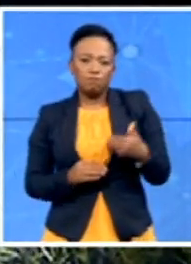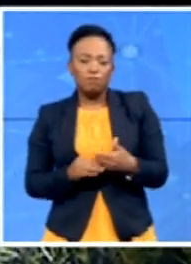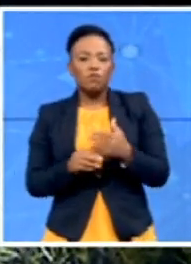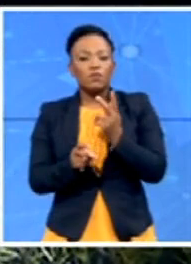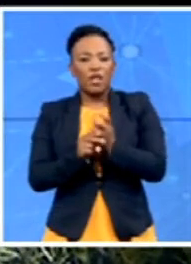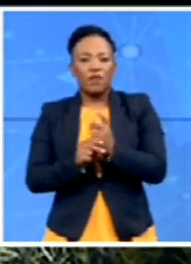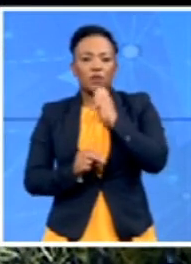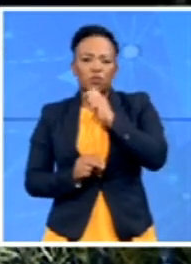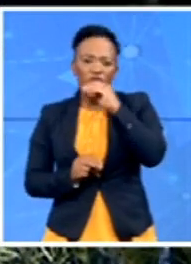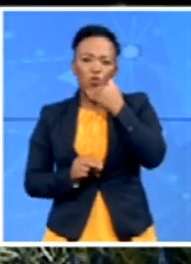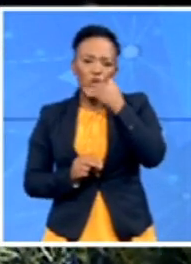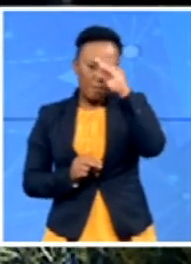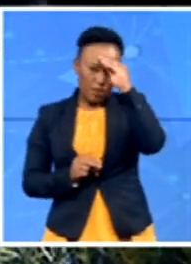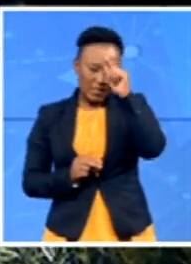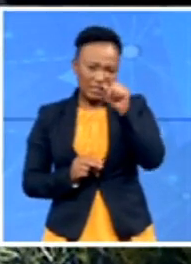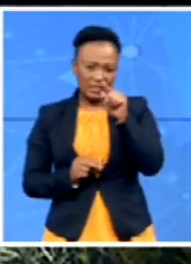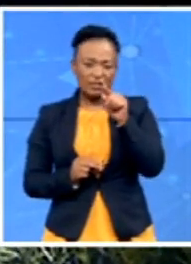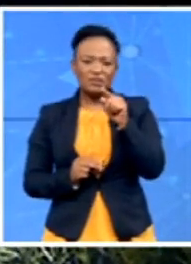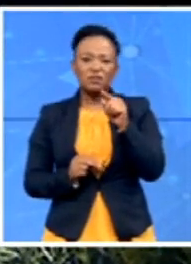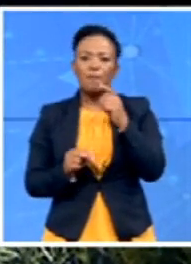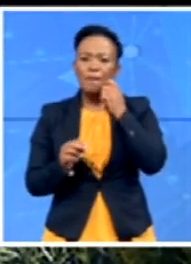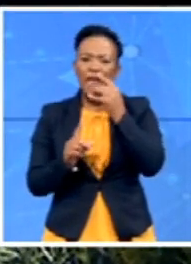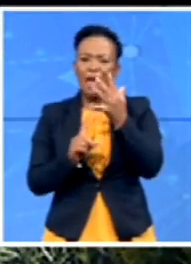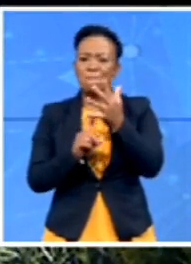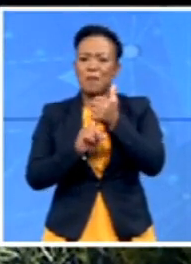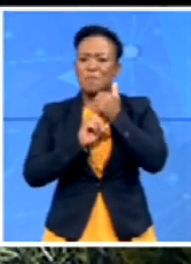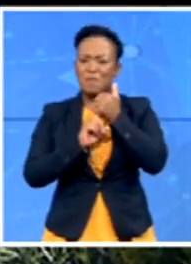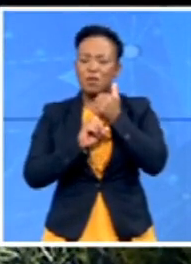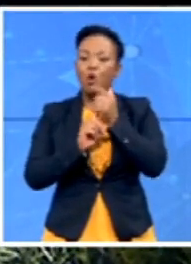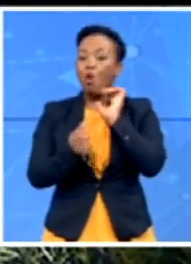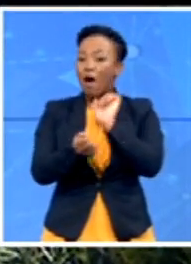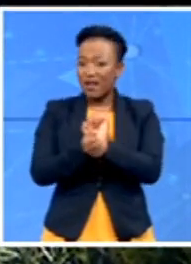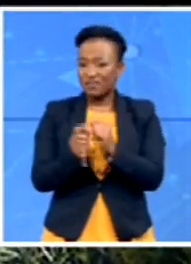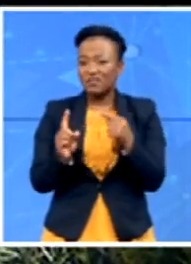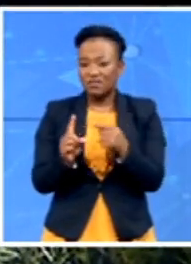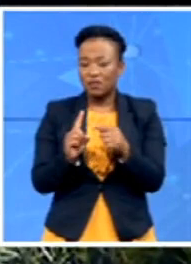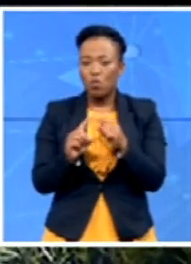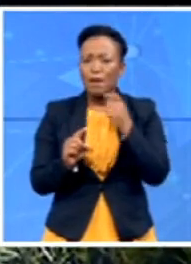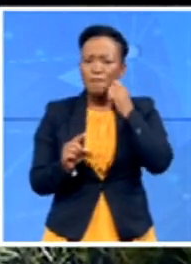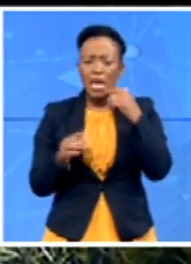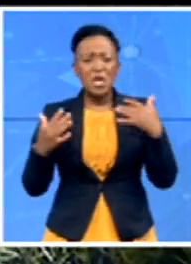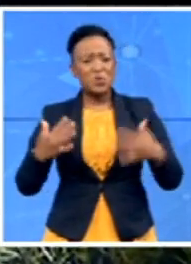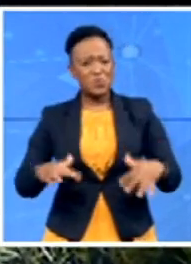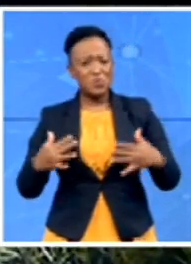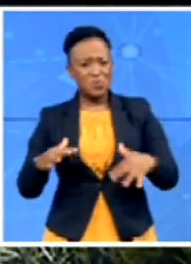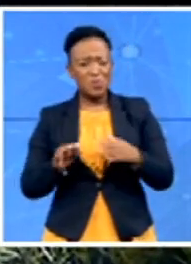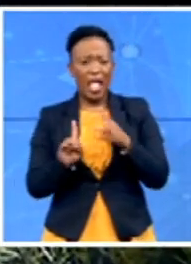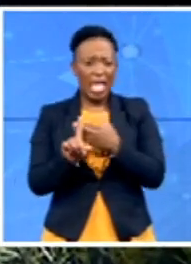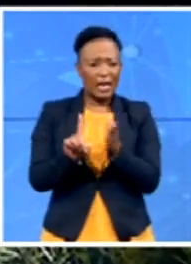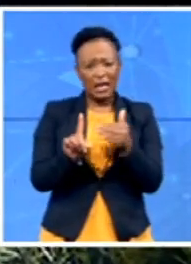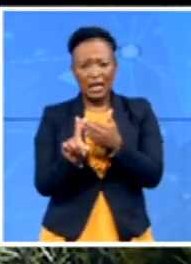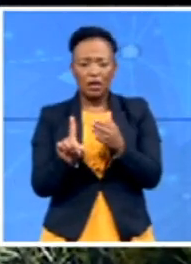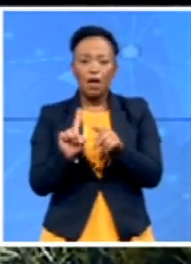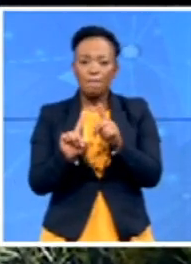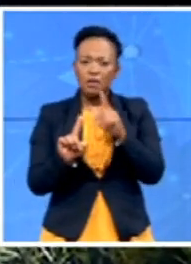to nab the man, because he has proven to be very elusive. The police have been on his hand